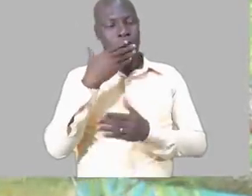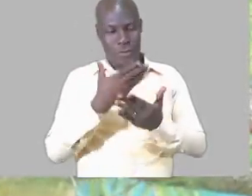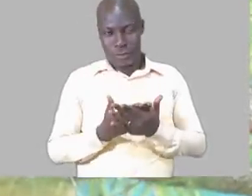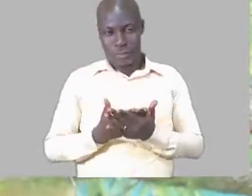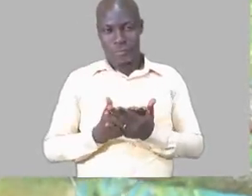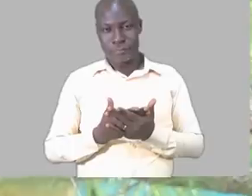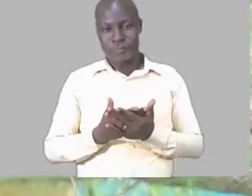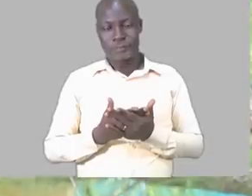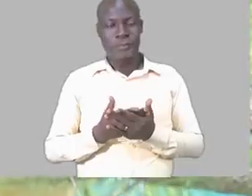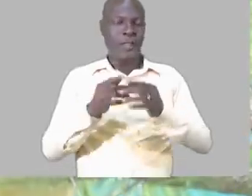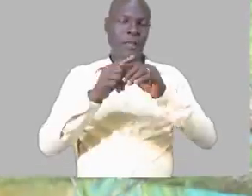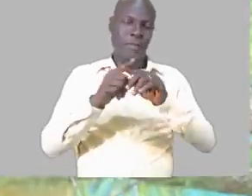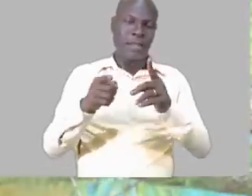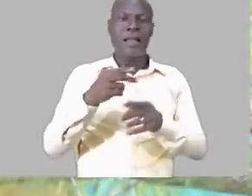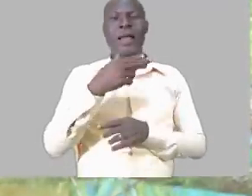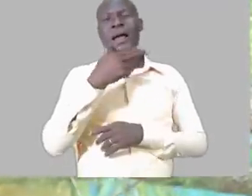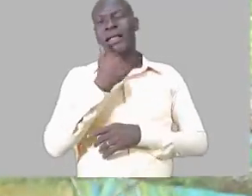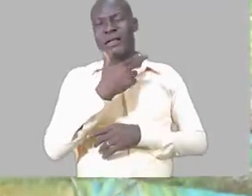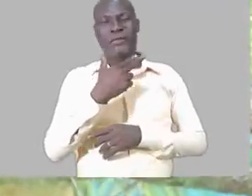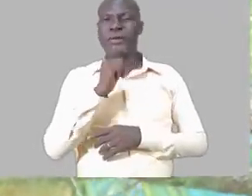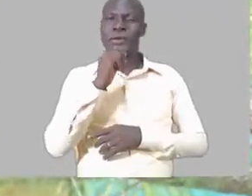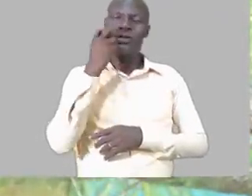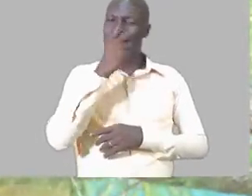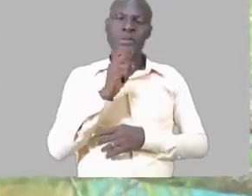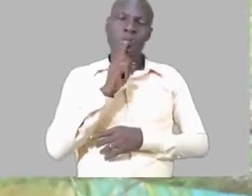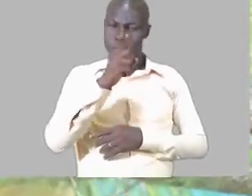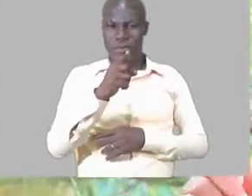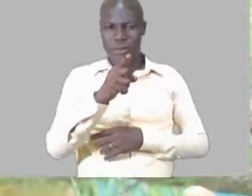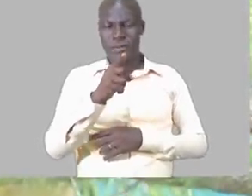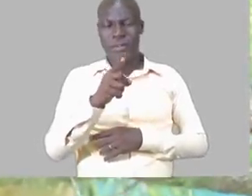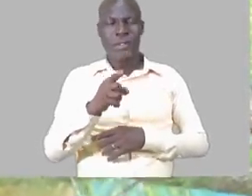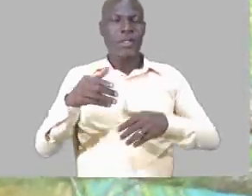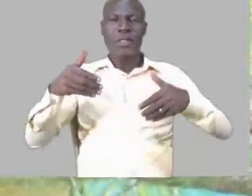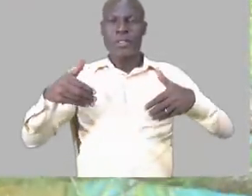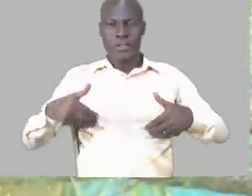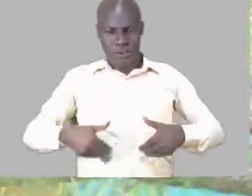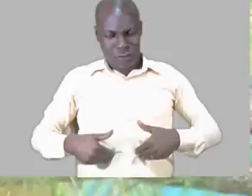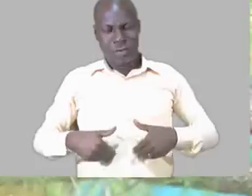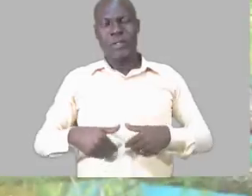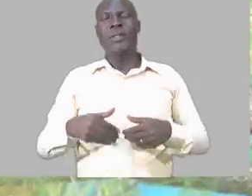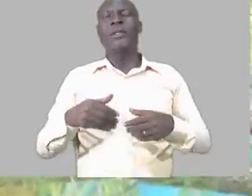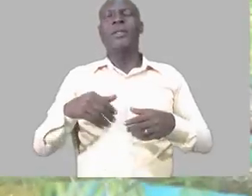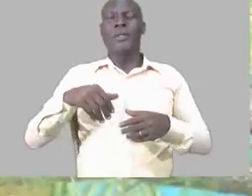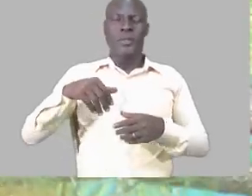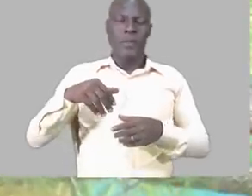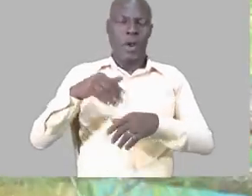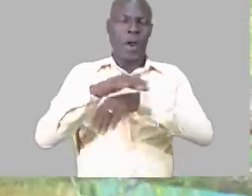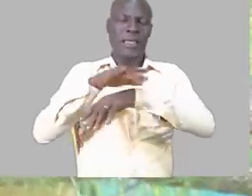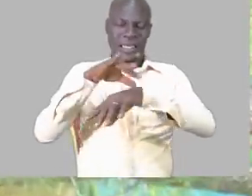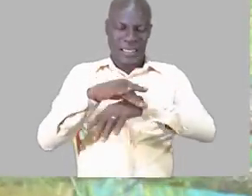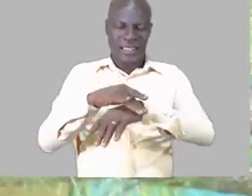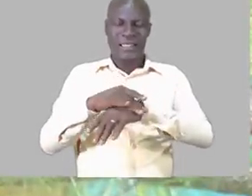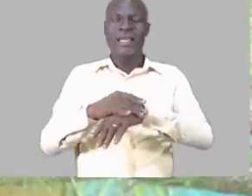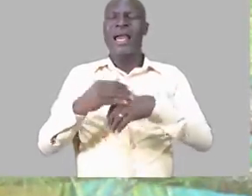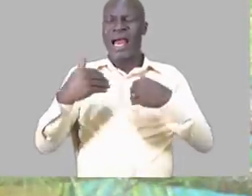kwa no na asofo aba no nkasa no kura no nkyere yen enti mrante ne baba ba bebre ana mwasase so amudi musuo